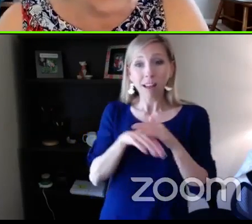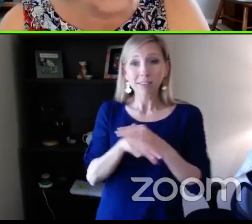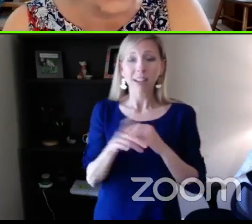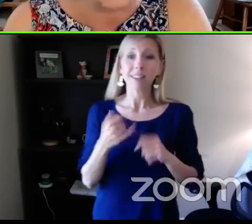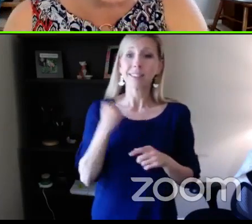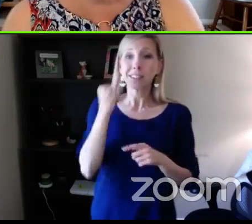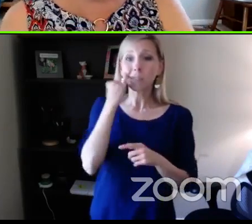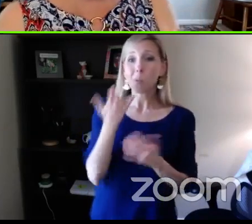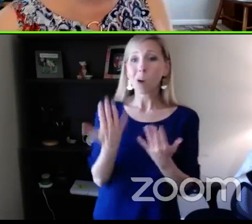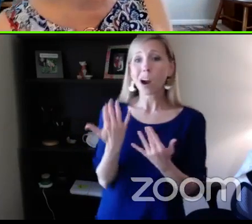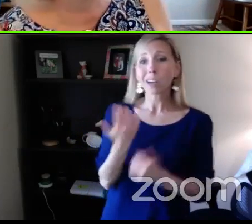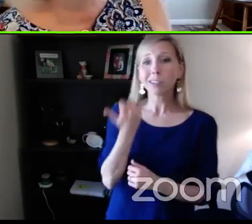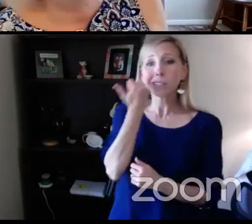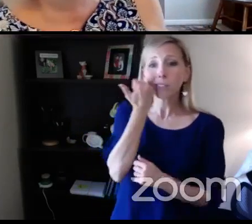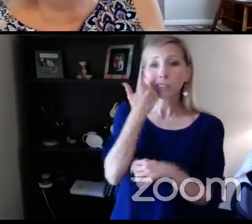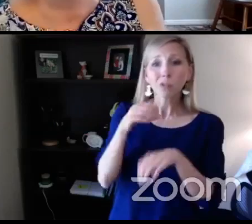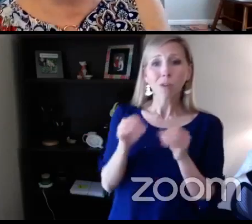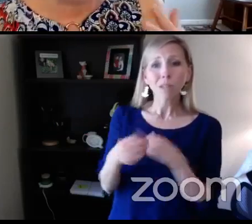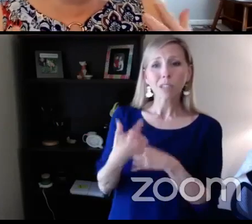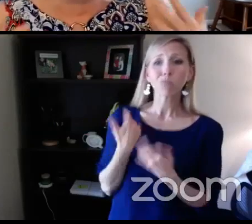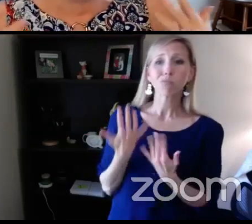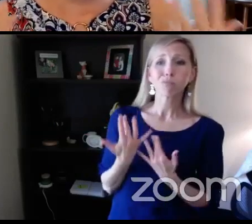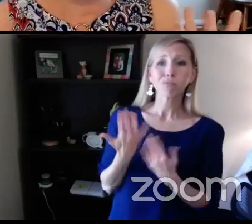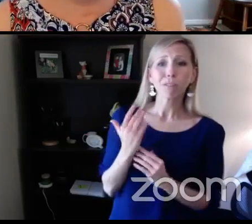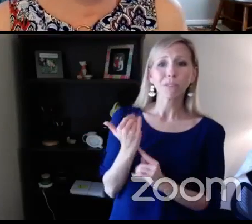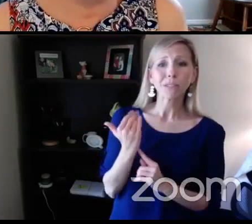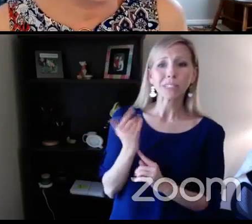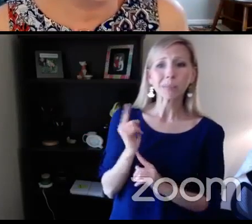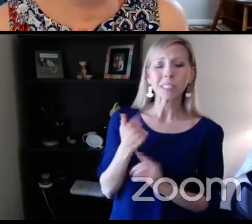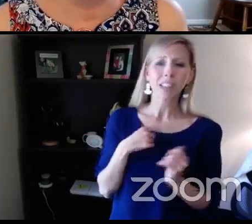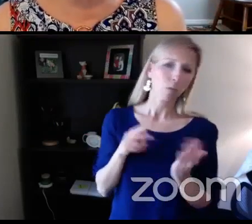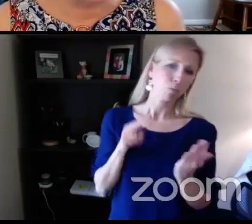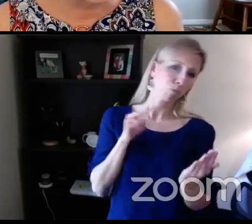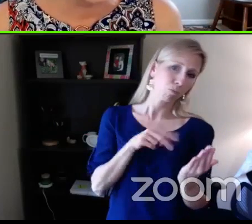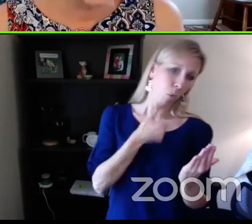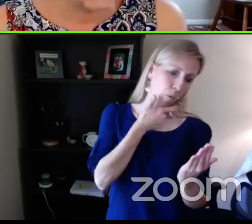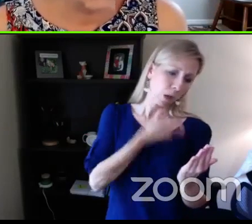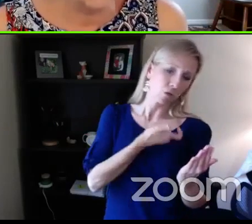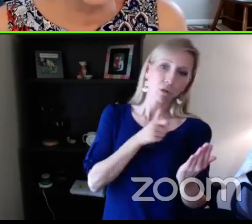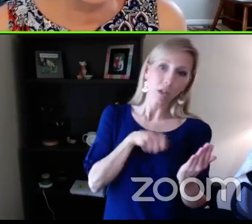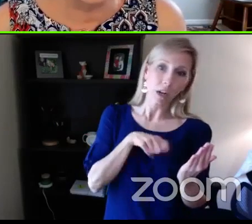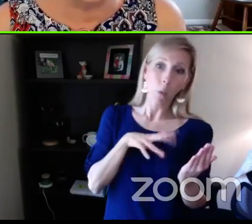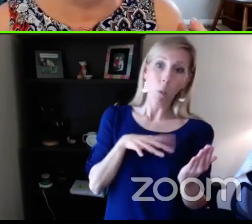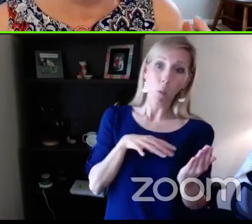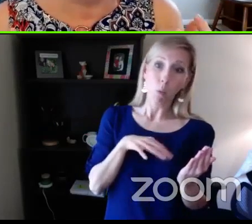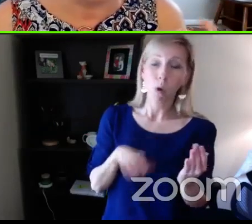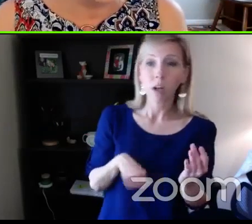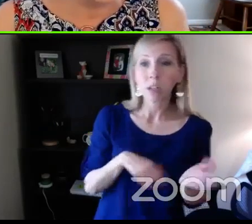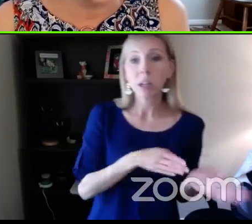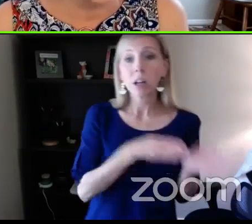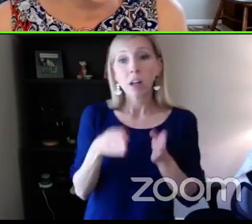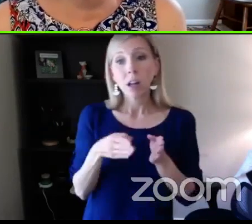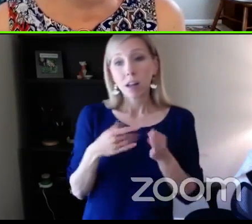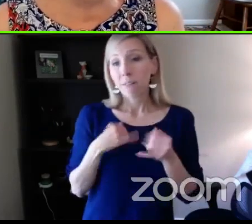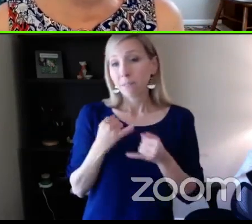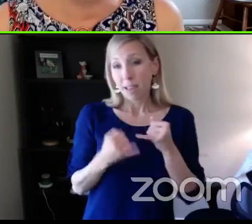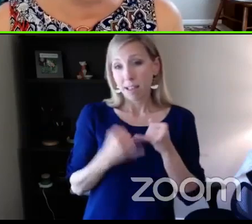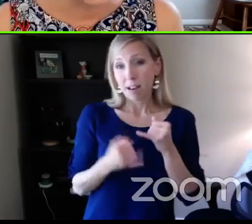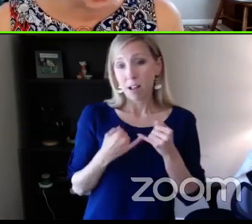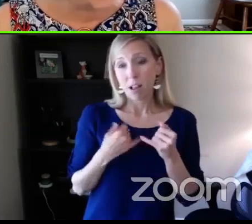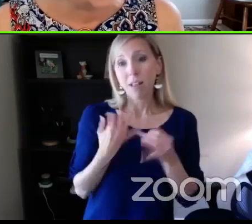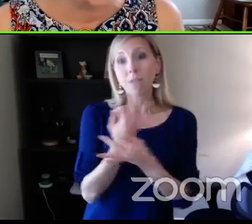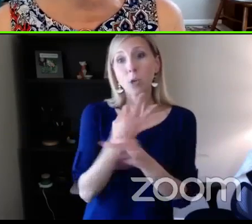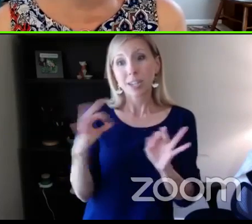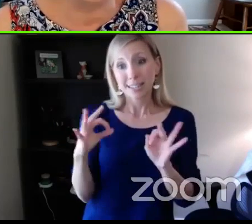another 20 minutes on that. Mm-hmm. Finally, our update. It's a free email newsletter. Again,